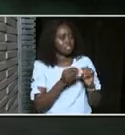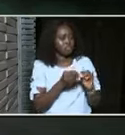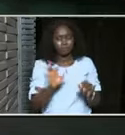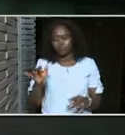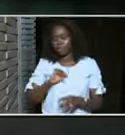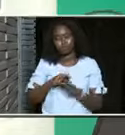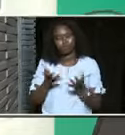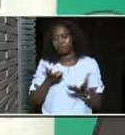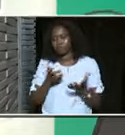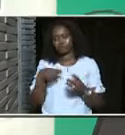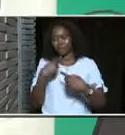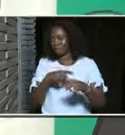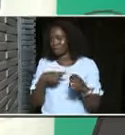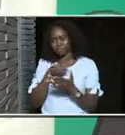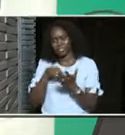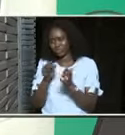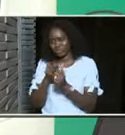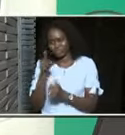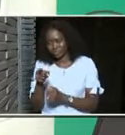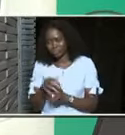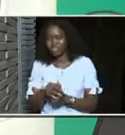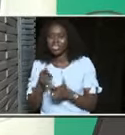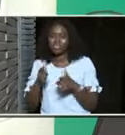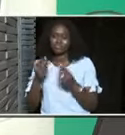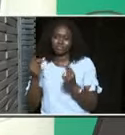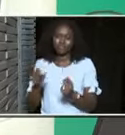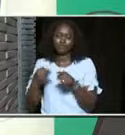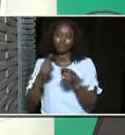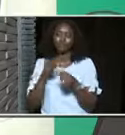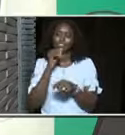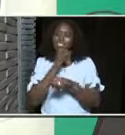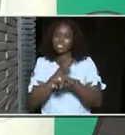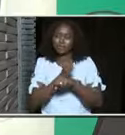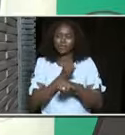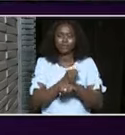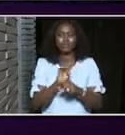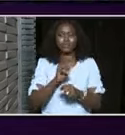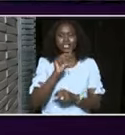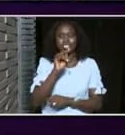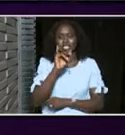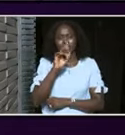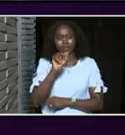let's quickly go to Ibadan, where Niron is on standby. Hello, Niron from Lagos.